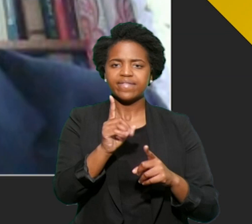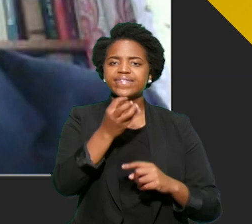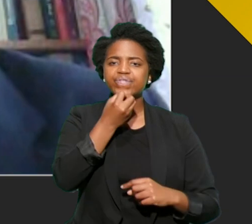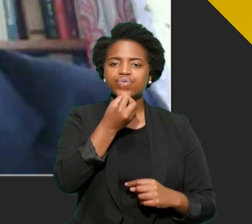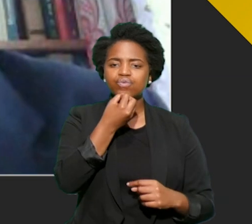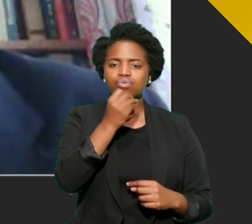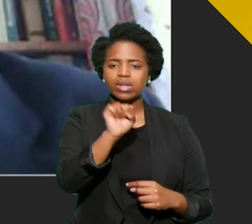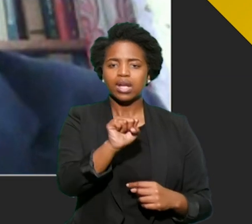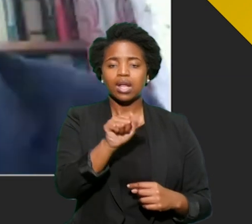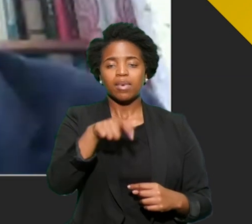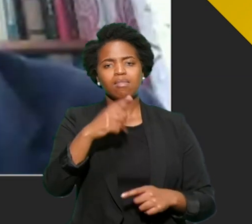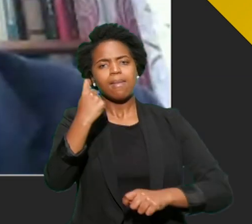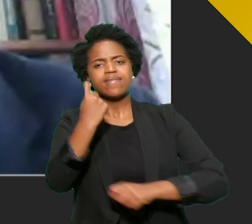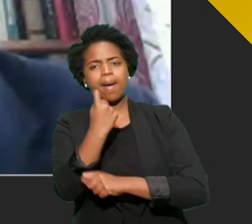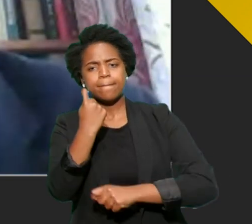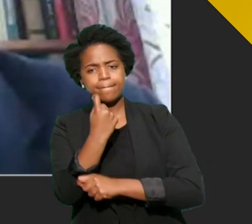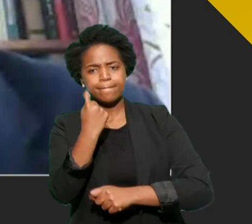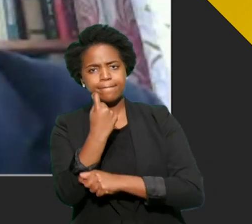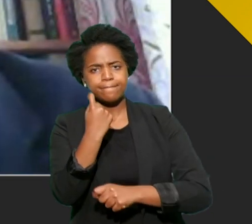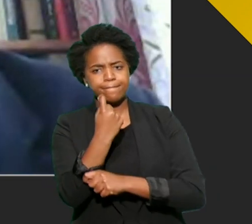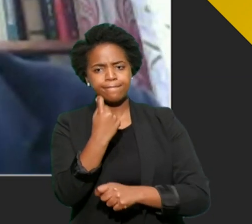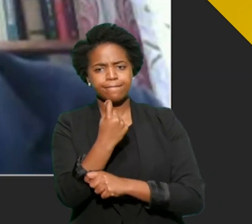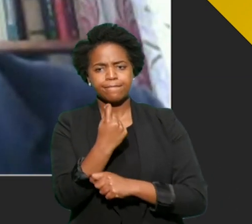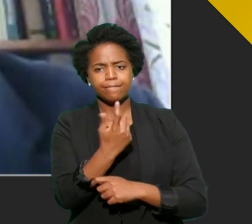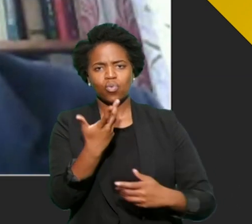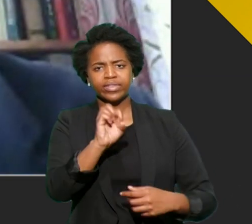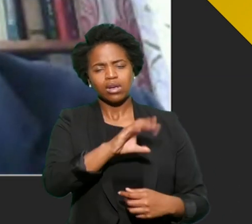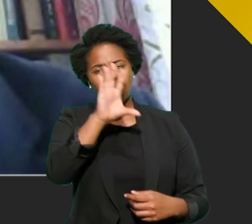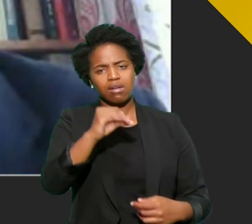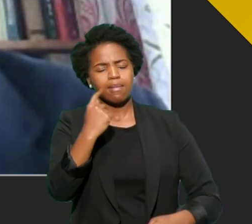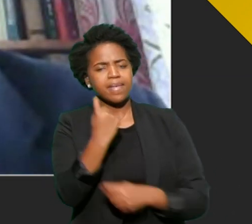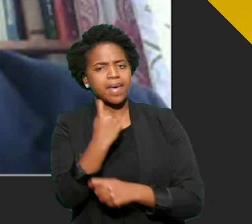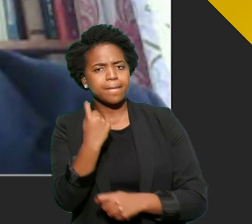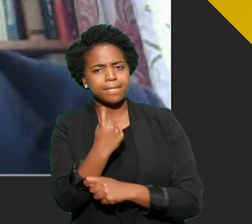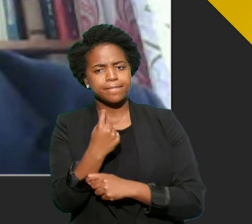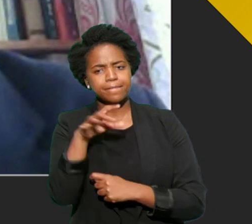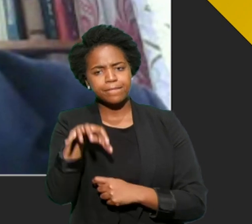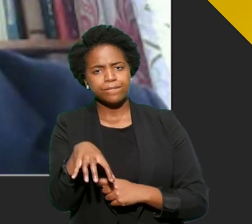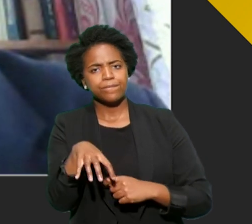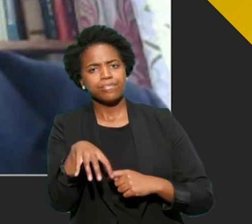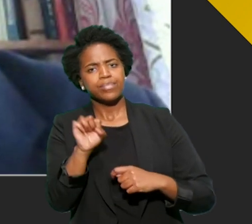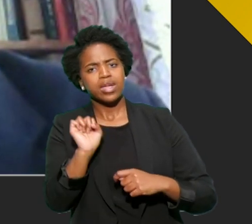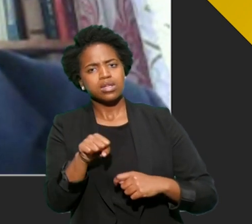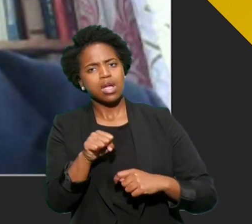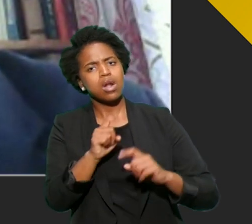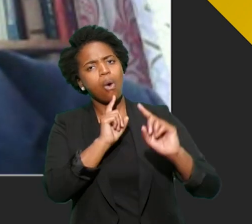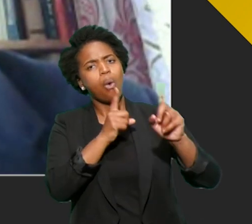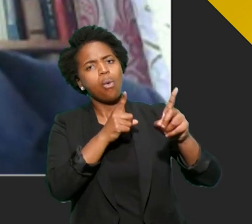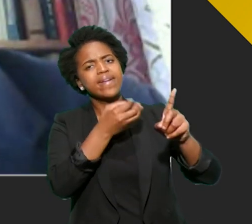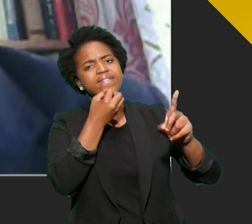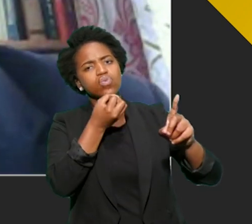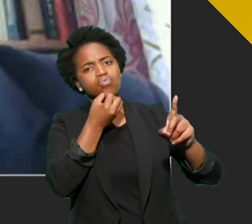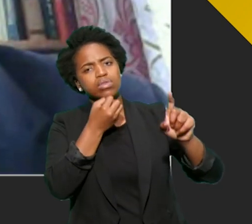Somebody in the village, if I take a rural village of South Africa as an example, should be able to order